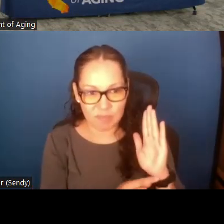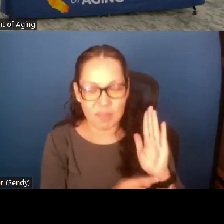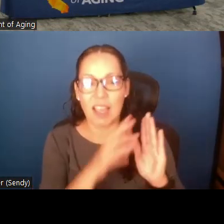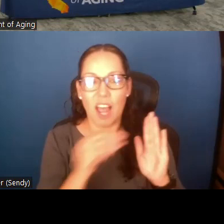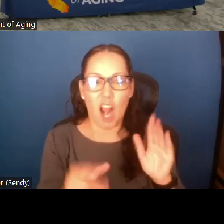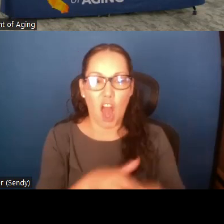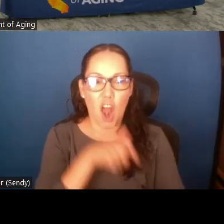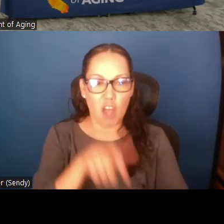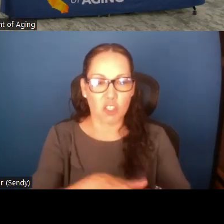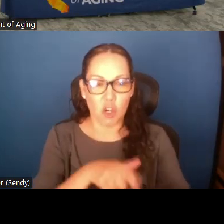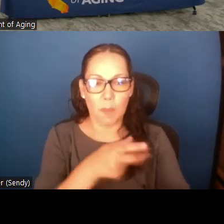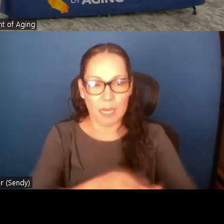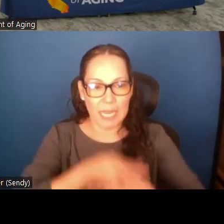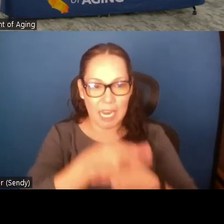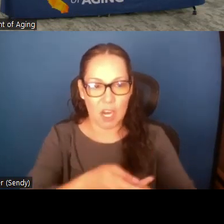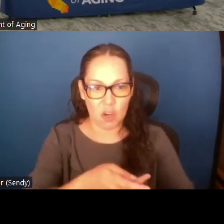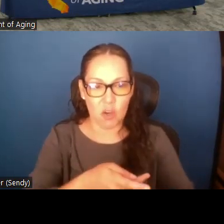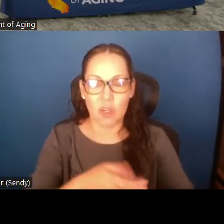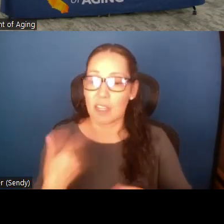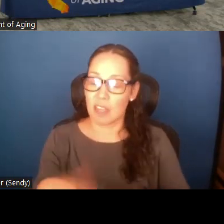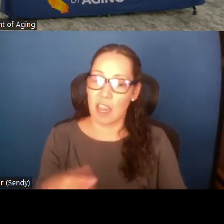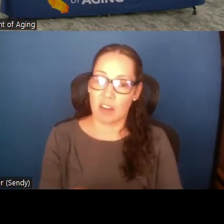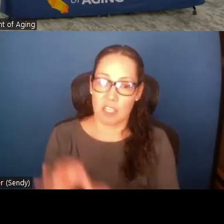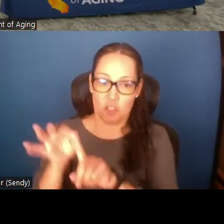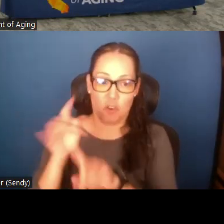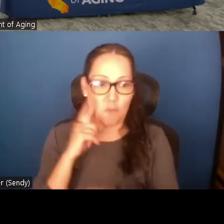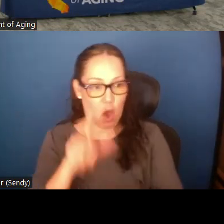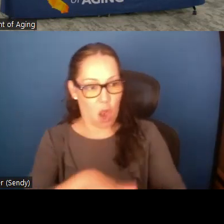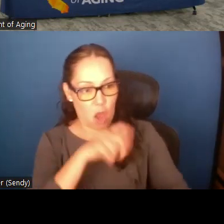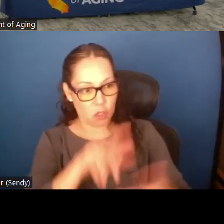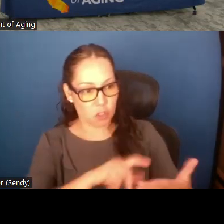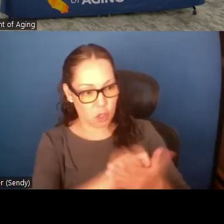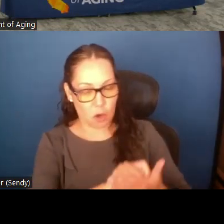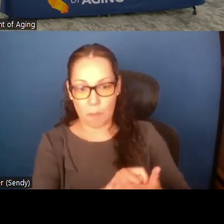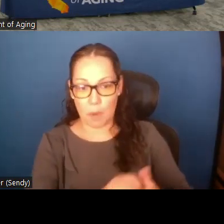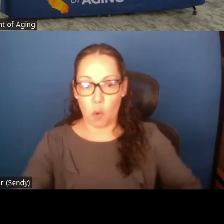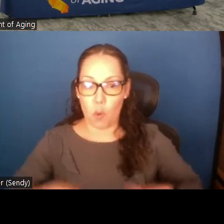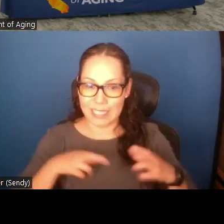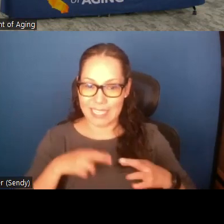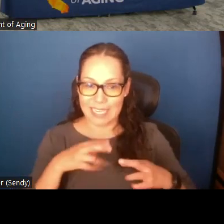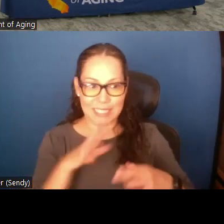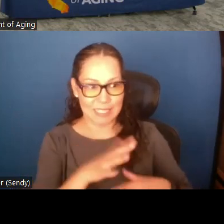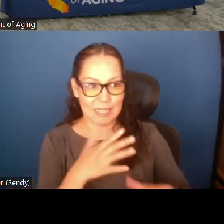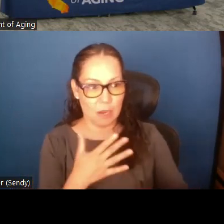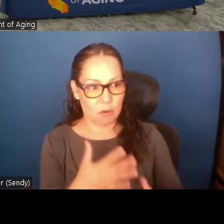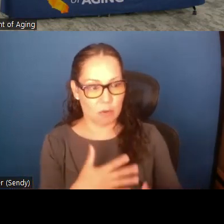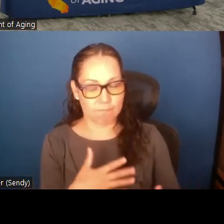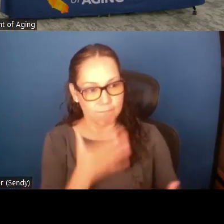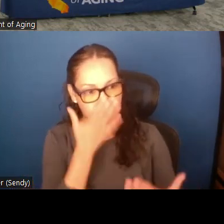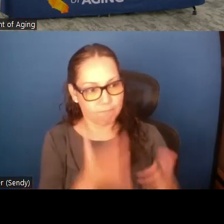facility visitors are essential to a long-term care residents' well-being, and that the work group